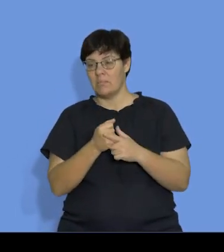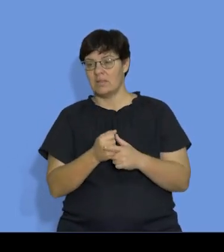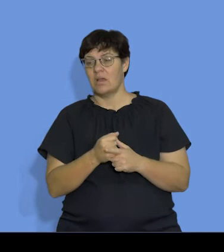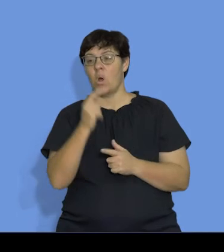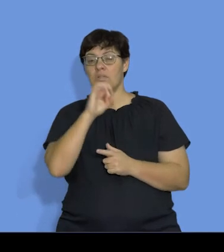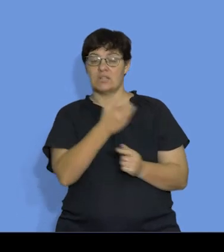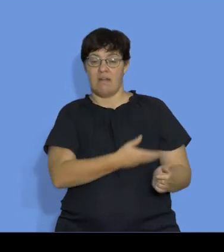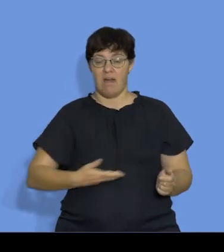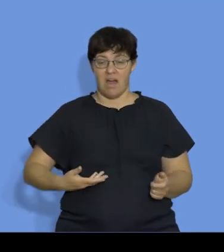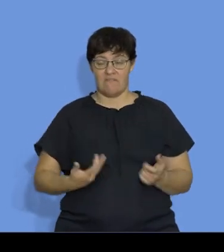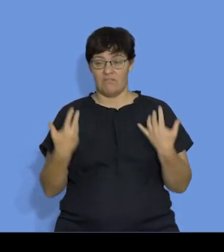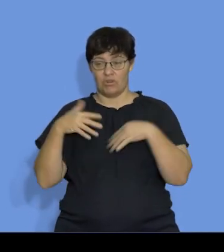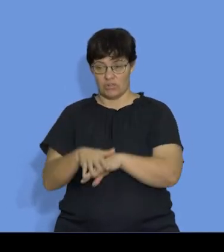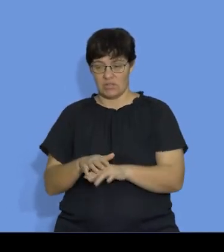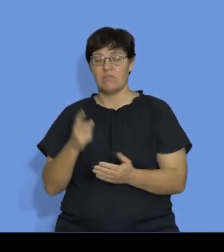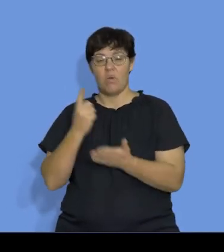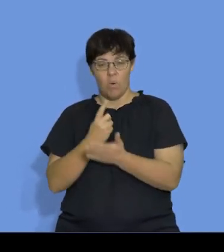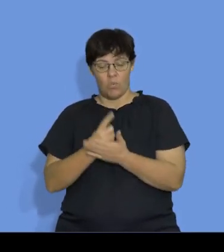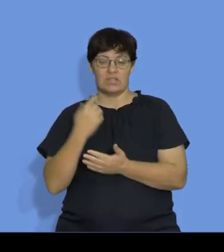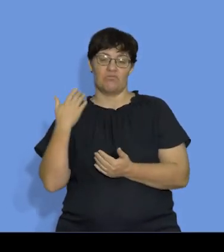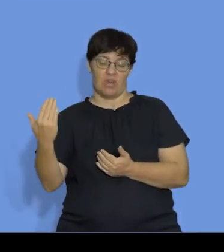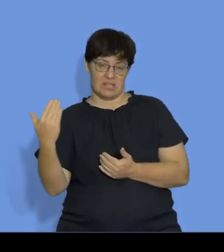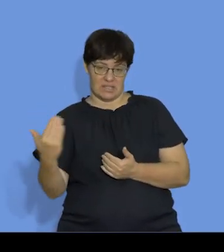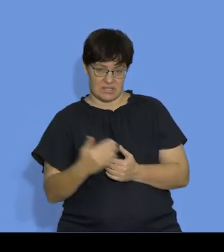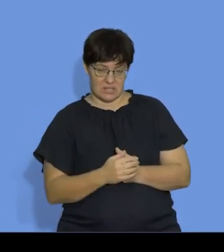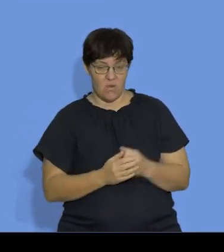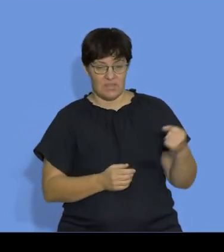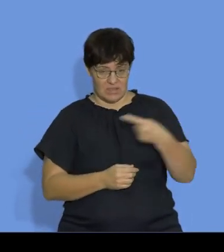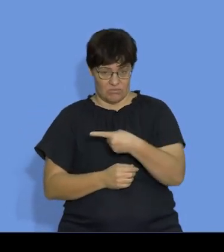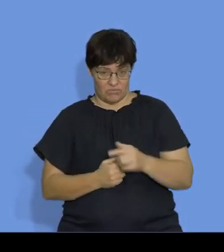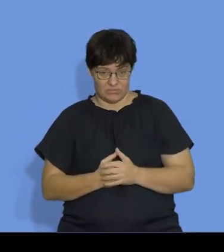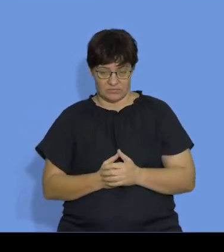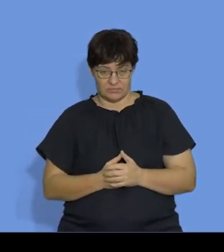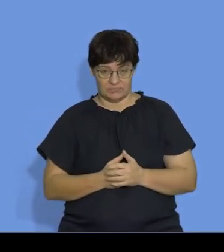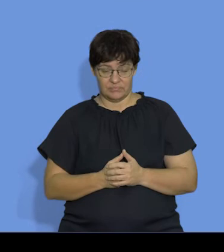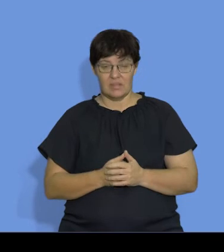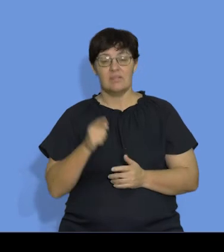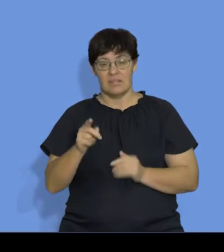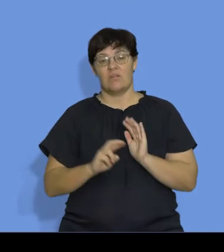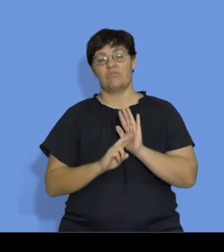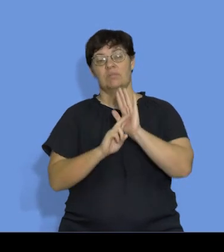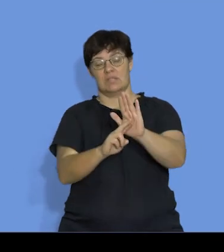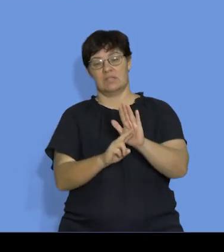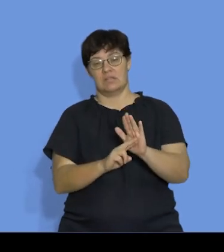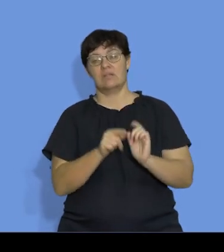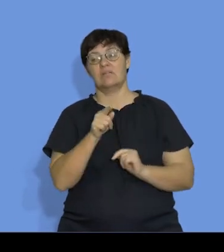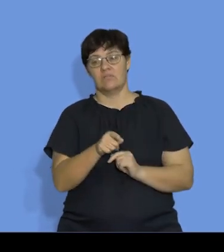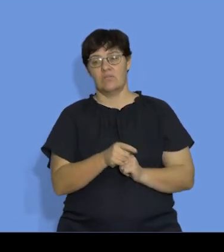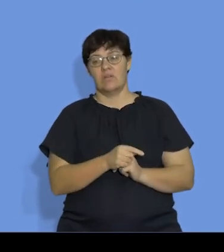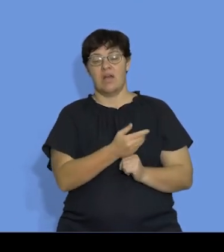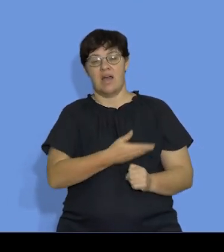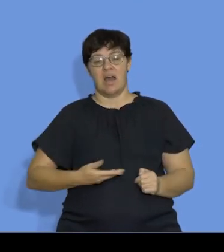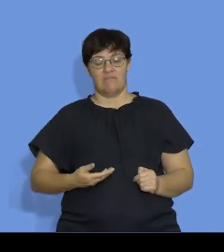reaction, the electrons are always on the right-hand side of the arrow, right? So this is what represents the oxidation half reaction,